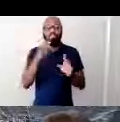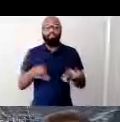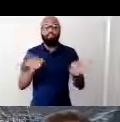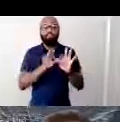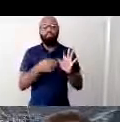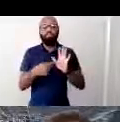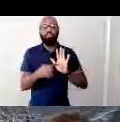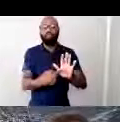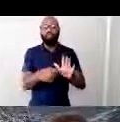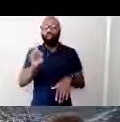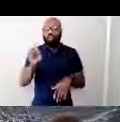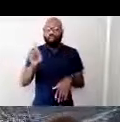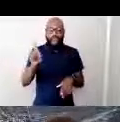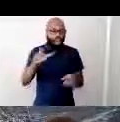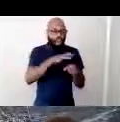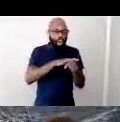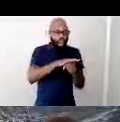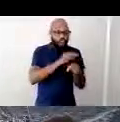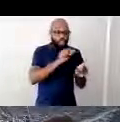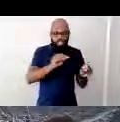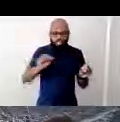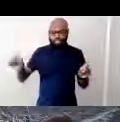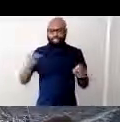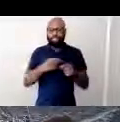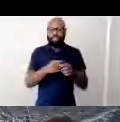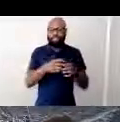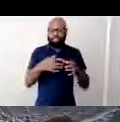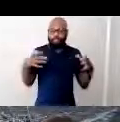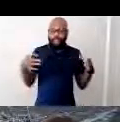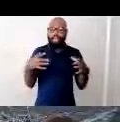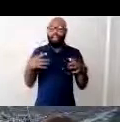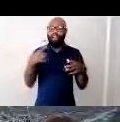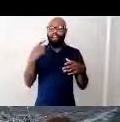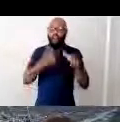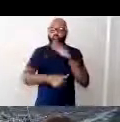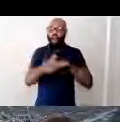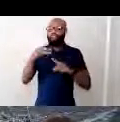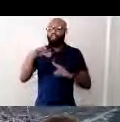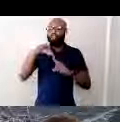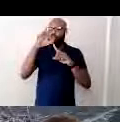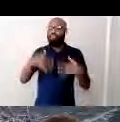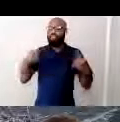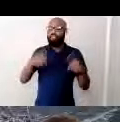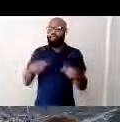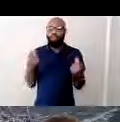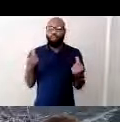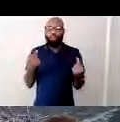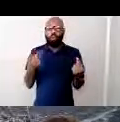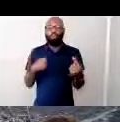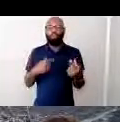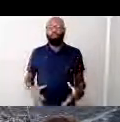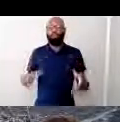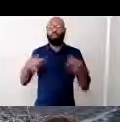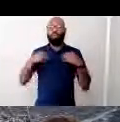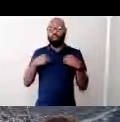there's areas to expand what we're doing under special events to embrace other things beyond